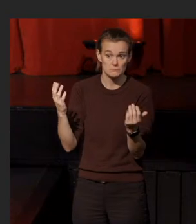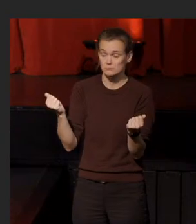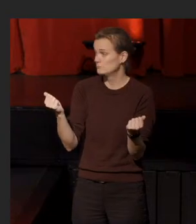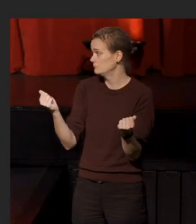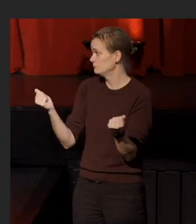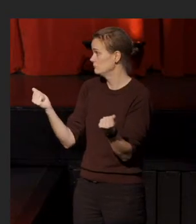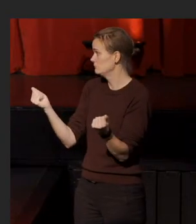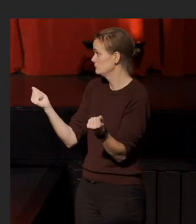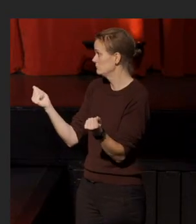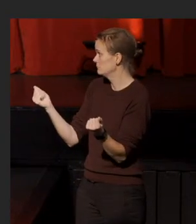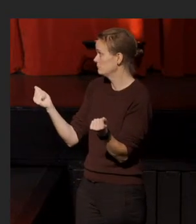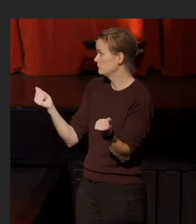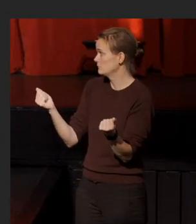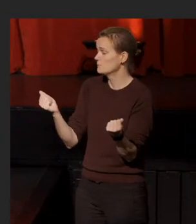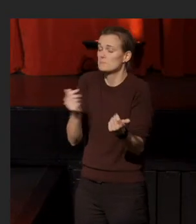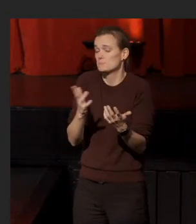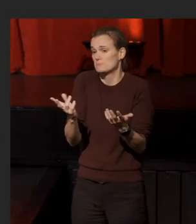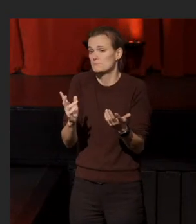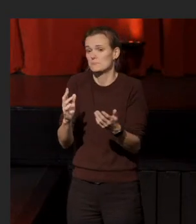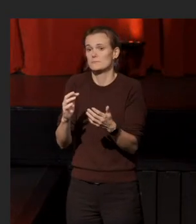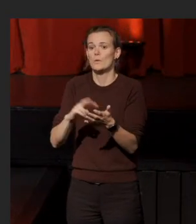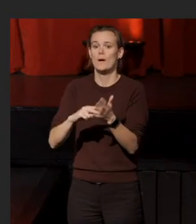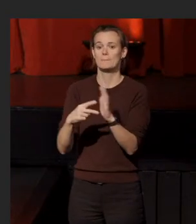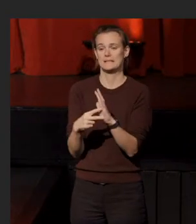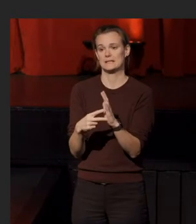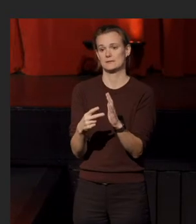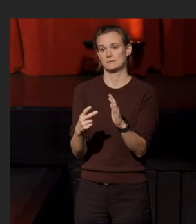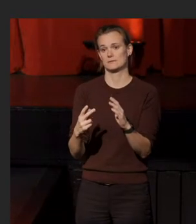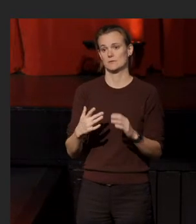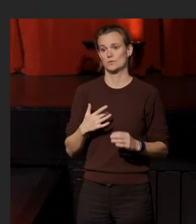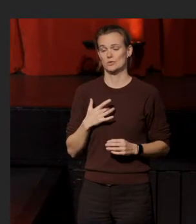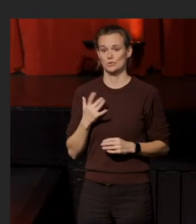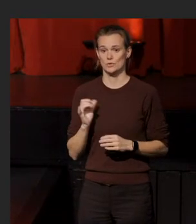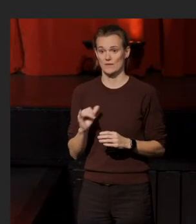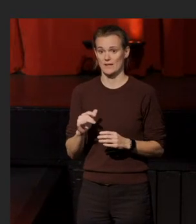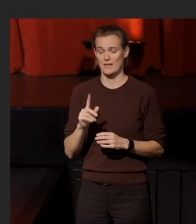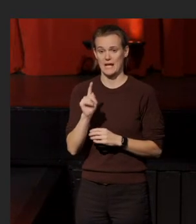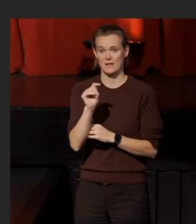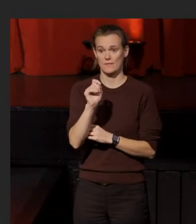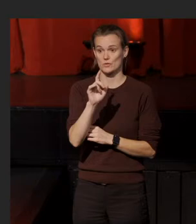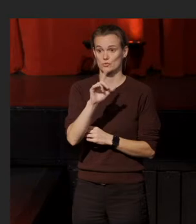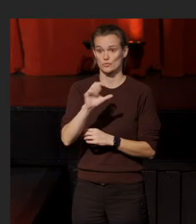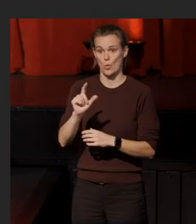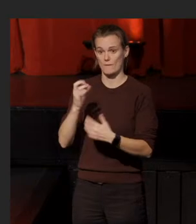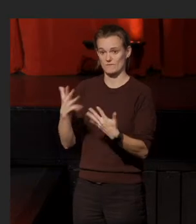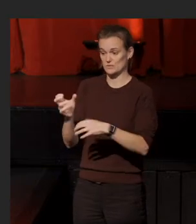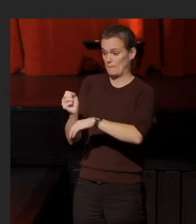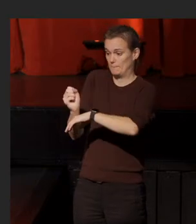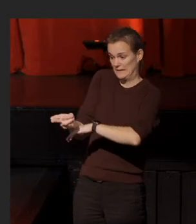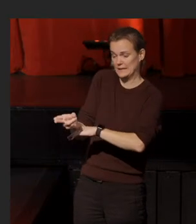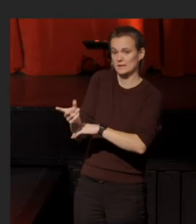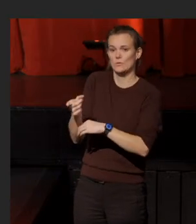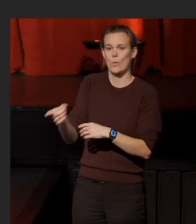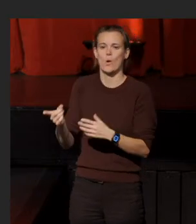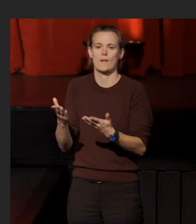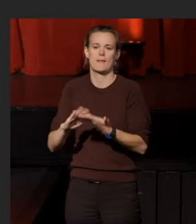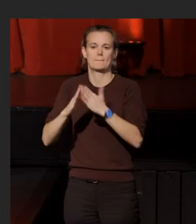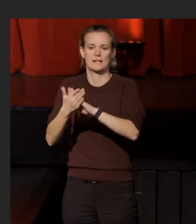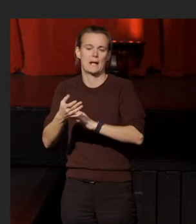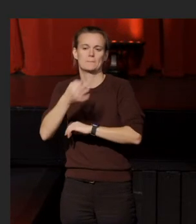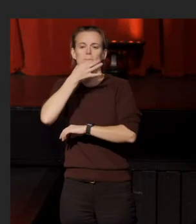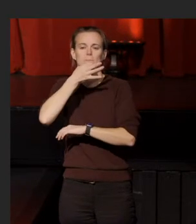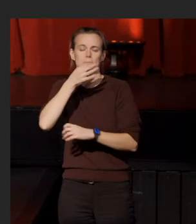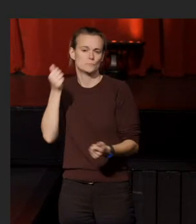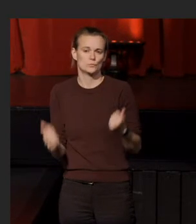In other words, do you anticipate that this has been subverted, or there's just more sophisticated ways of intervening perhaps in the